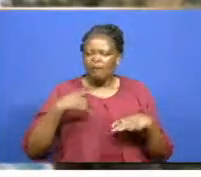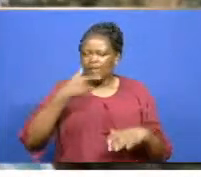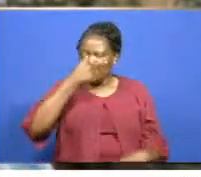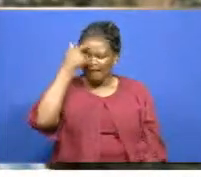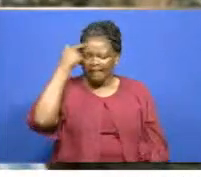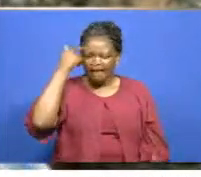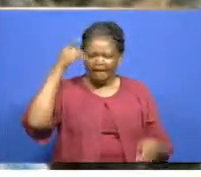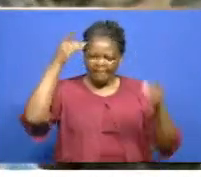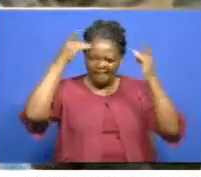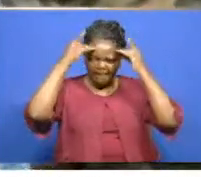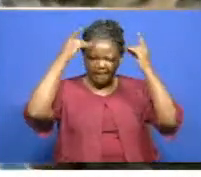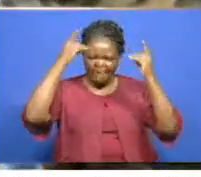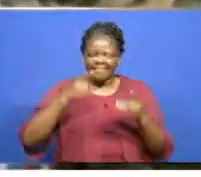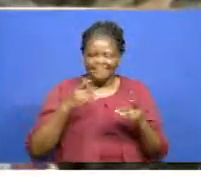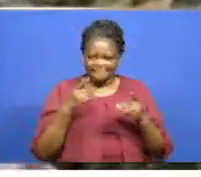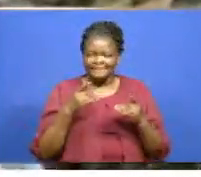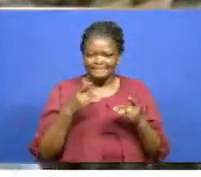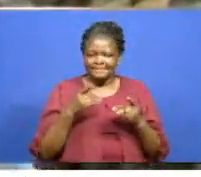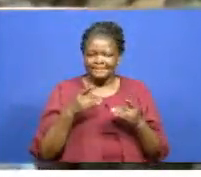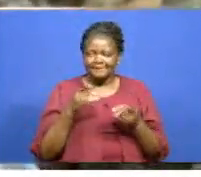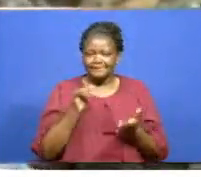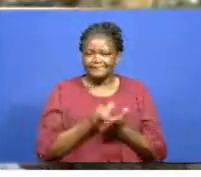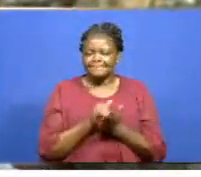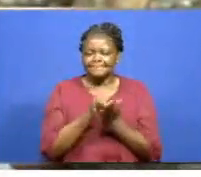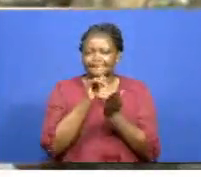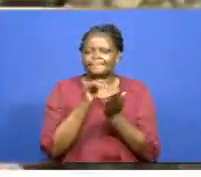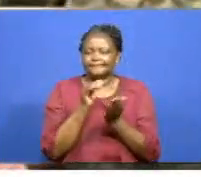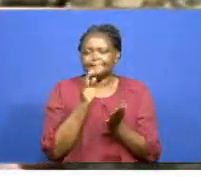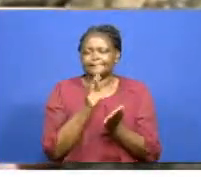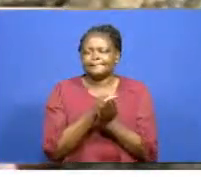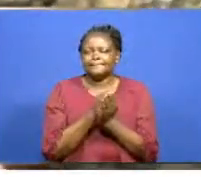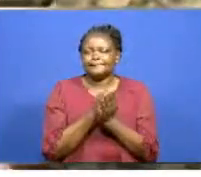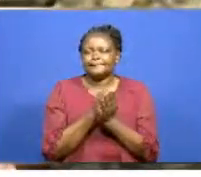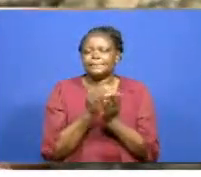took a decision collectively that we will conserve our wildlife. And that's why if you